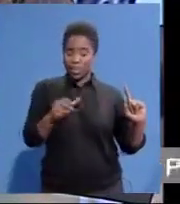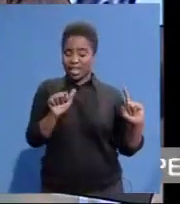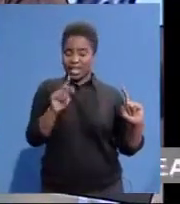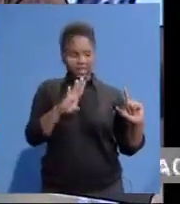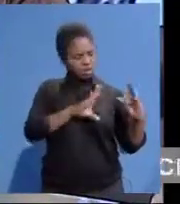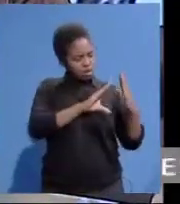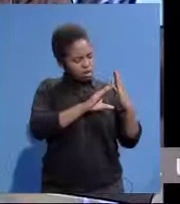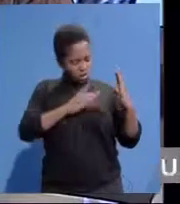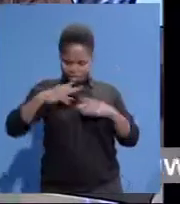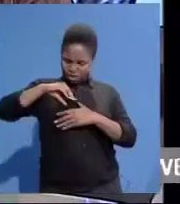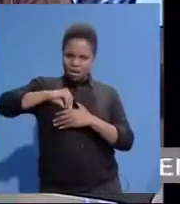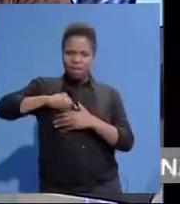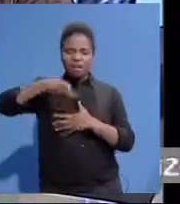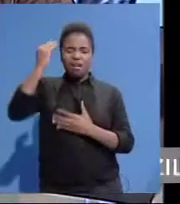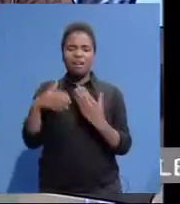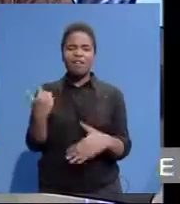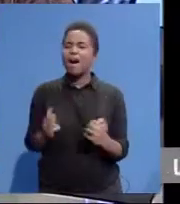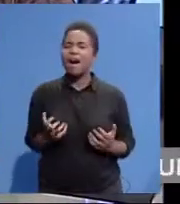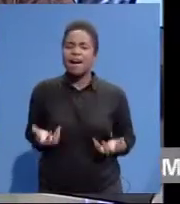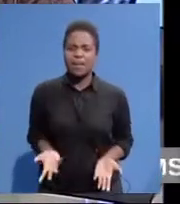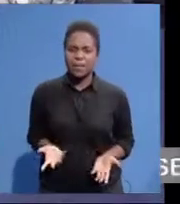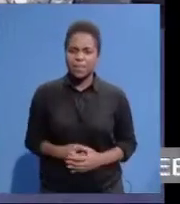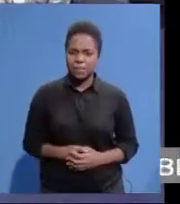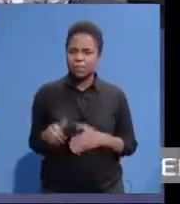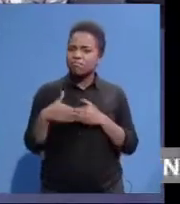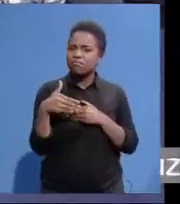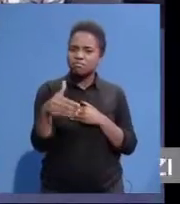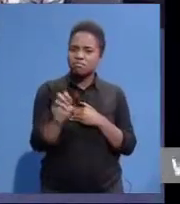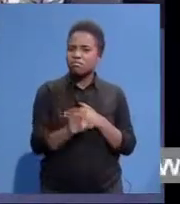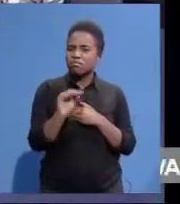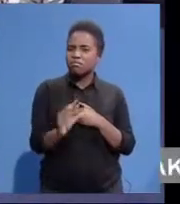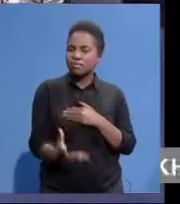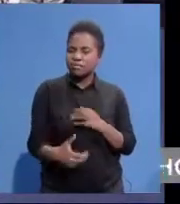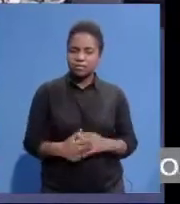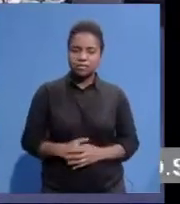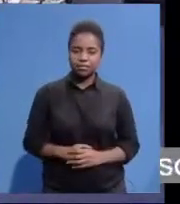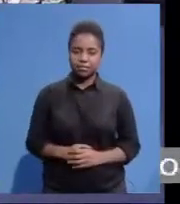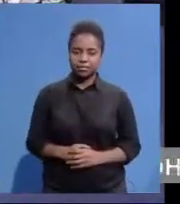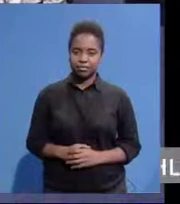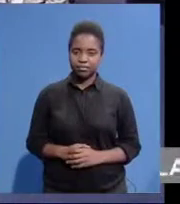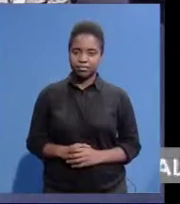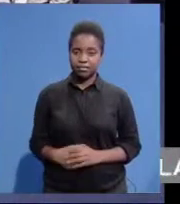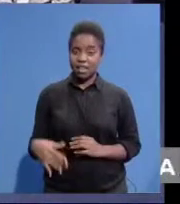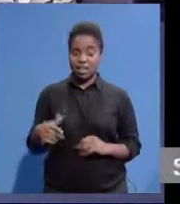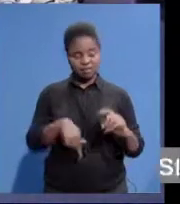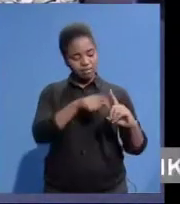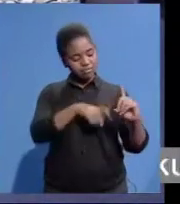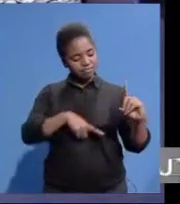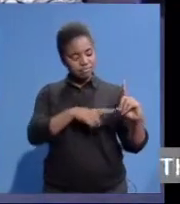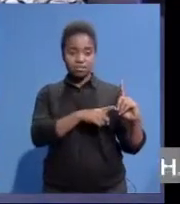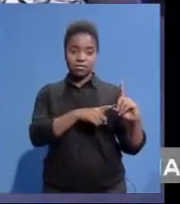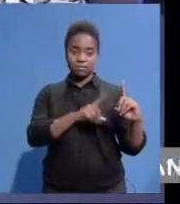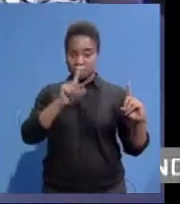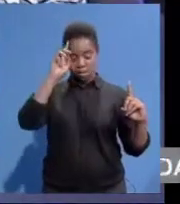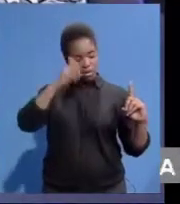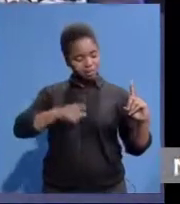we going to take forward into our country from now on? Look, I think if there's any lesson one can draw from Nelson